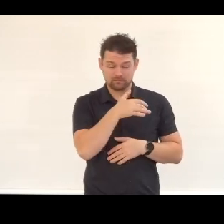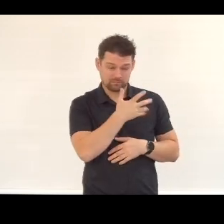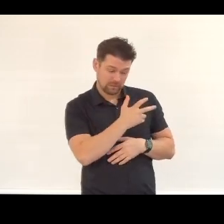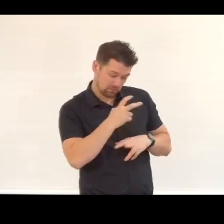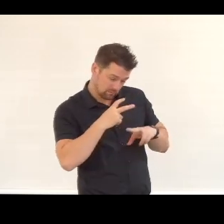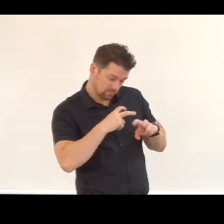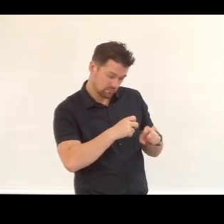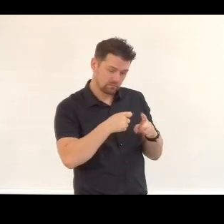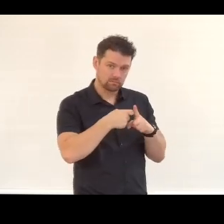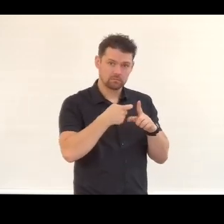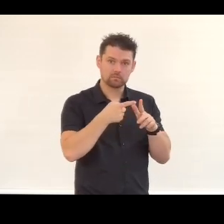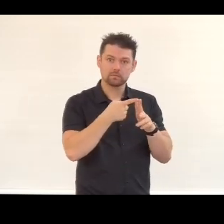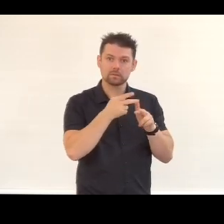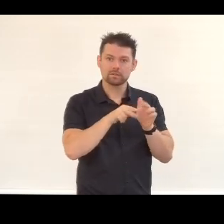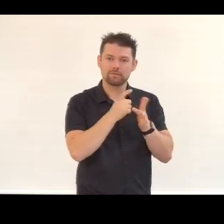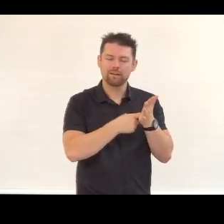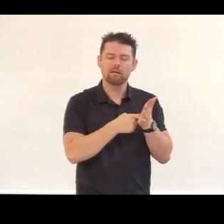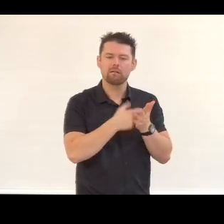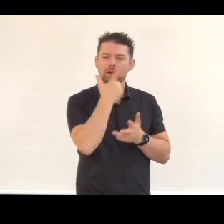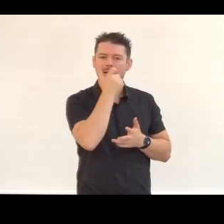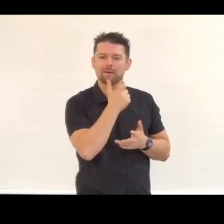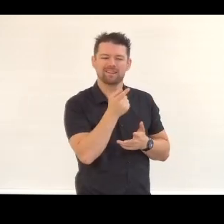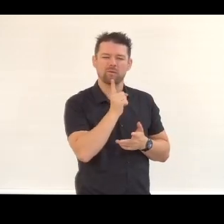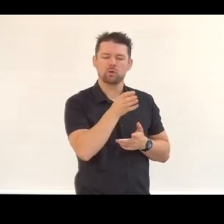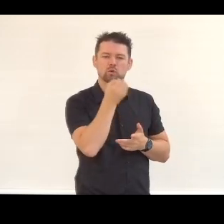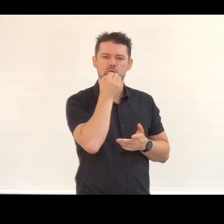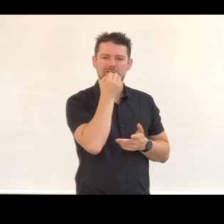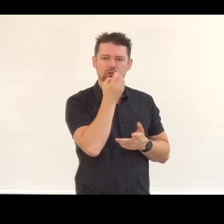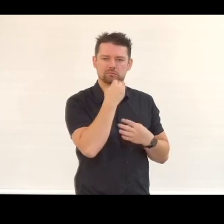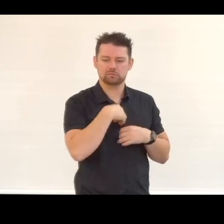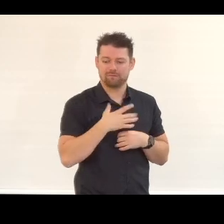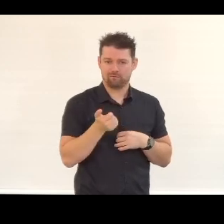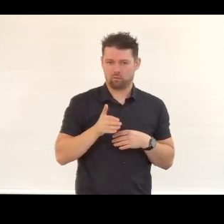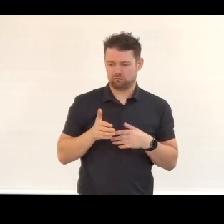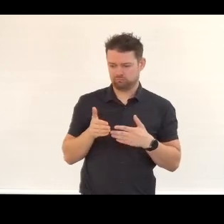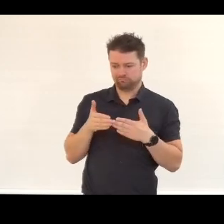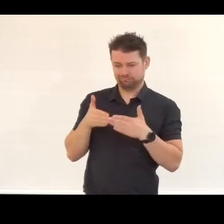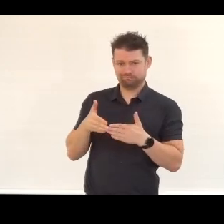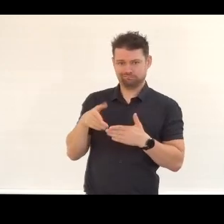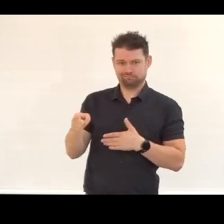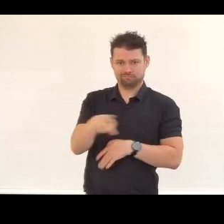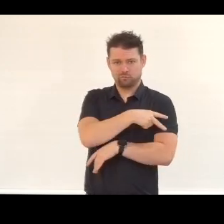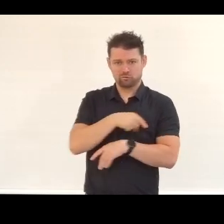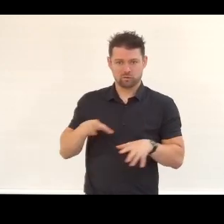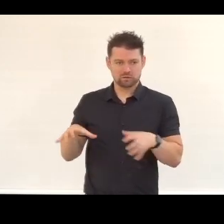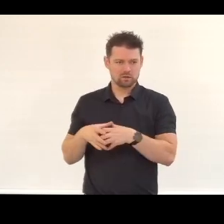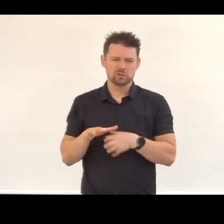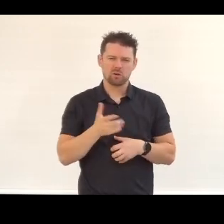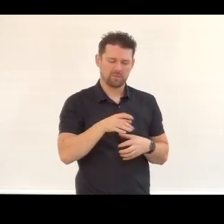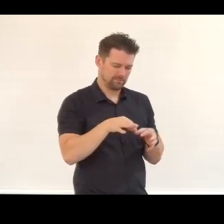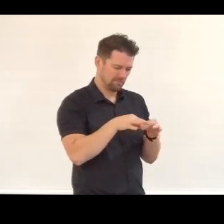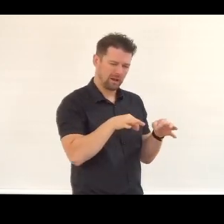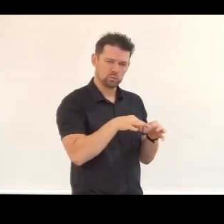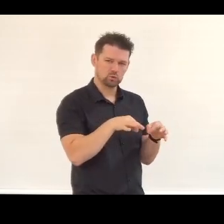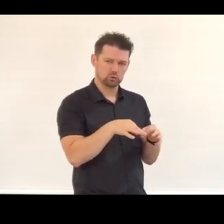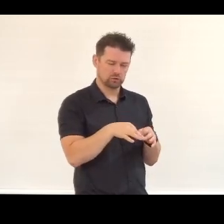kefir could be an additional nutrition for some of the high seas crews. So she brought like pouches with